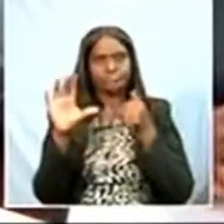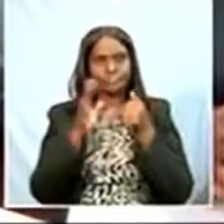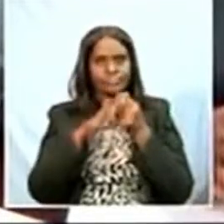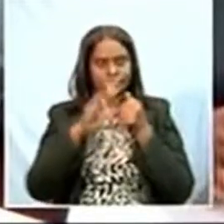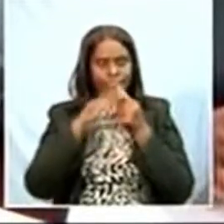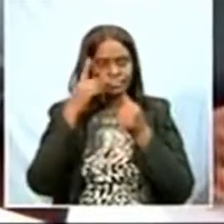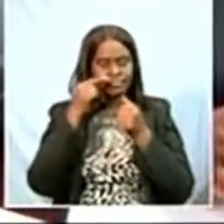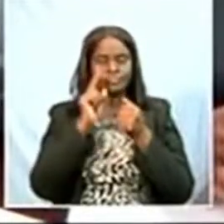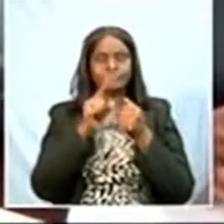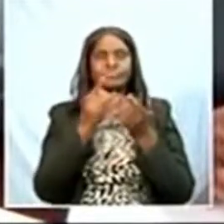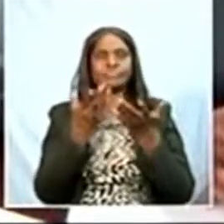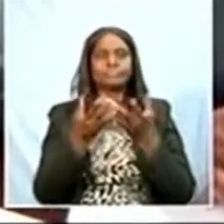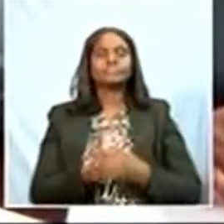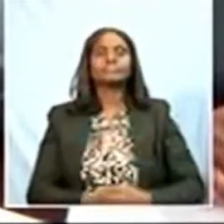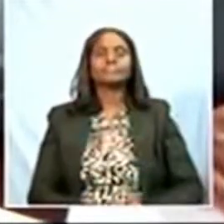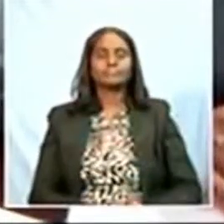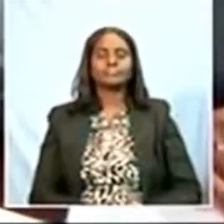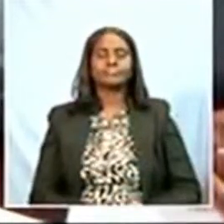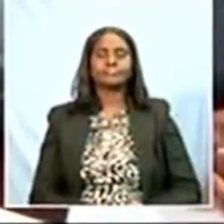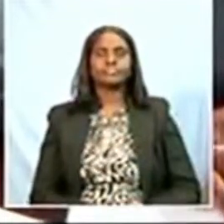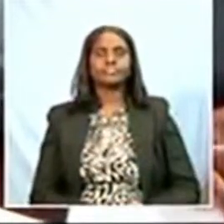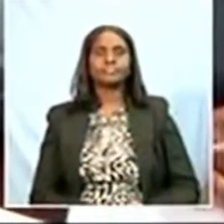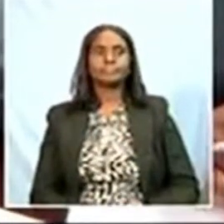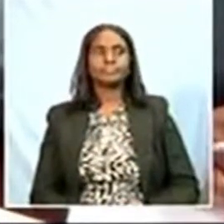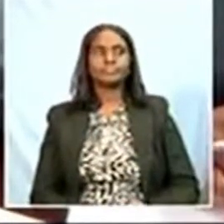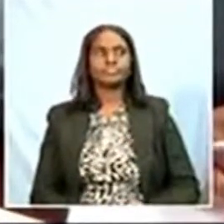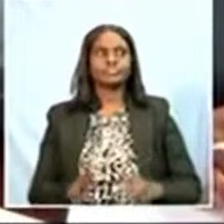government to give them some more money. So